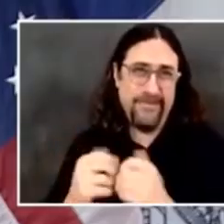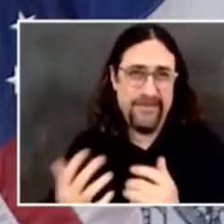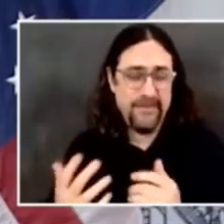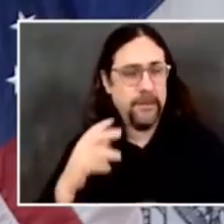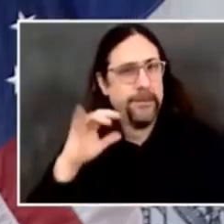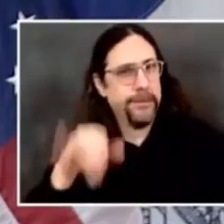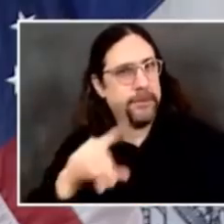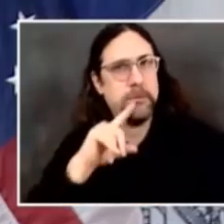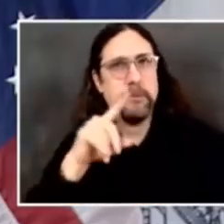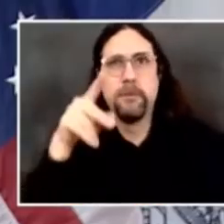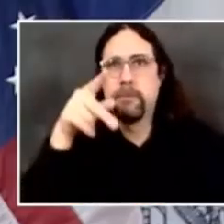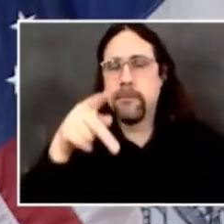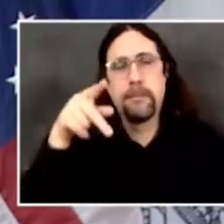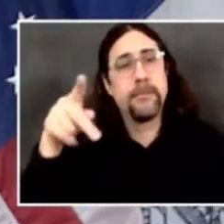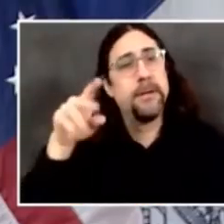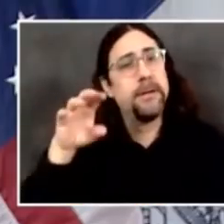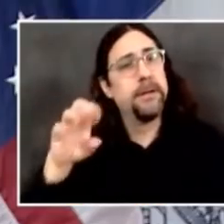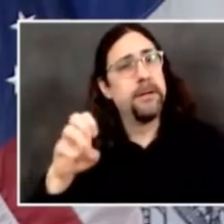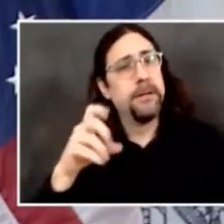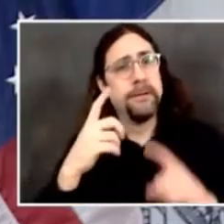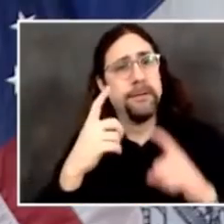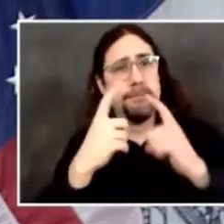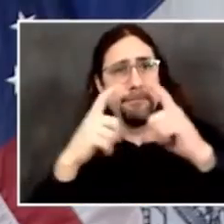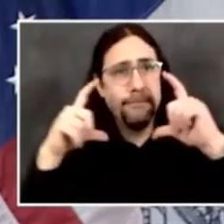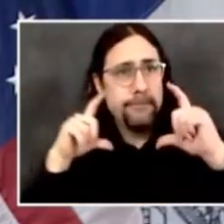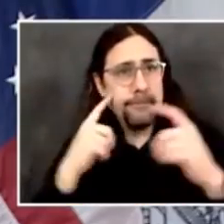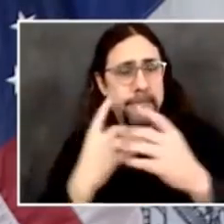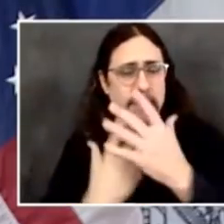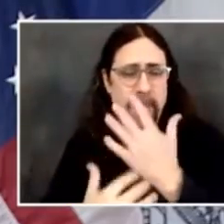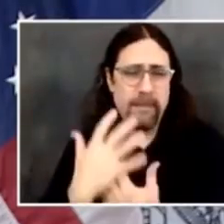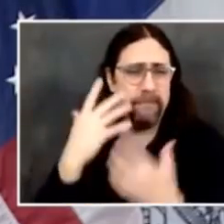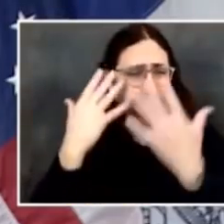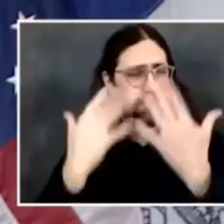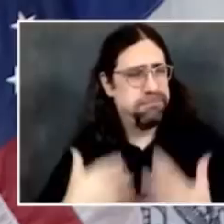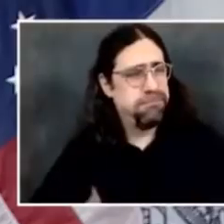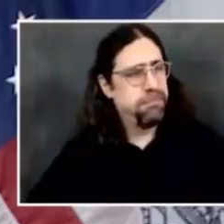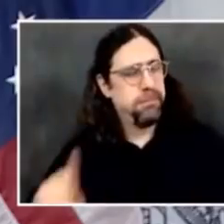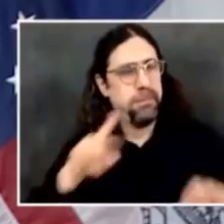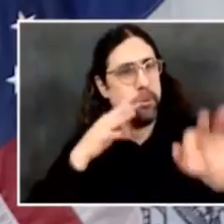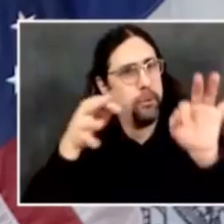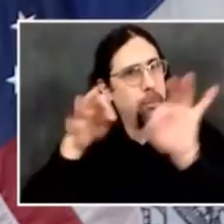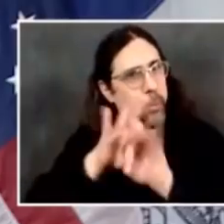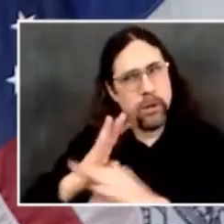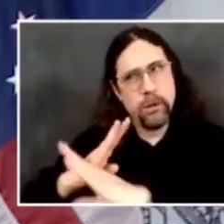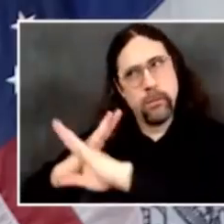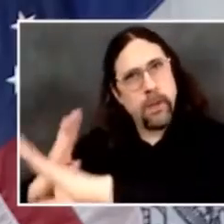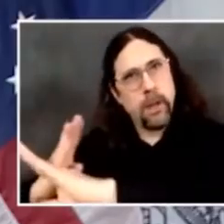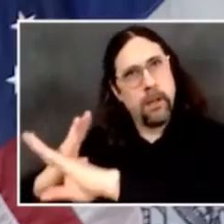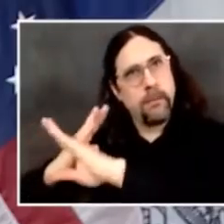then let's protect them with what we can do by